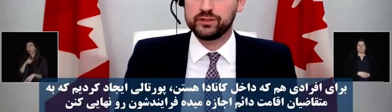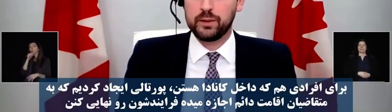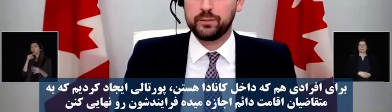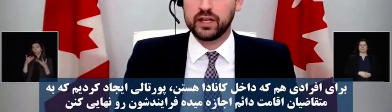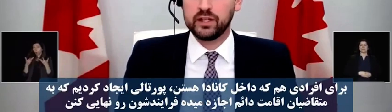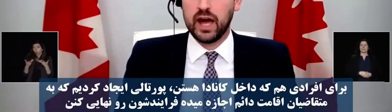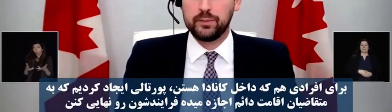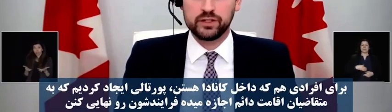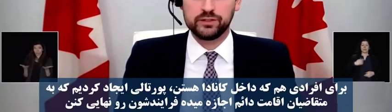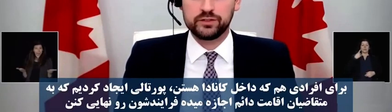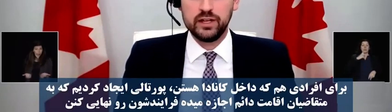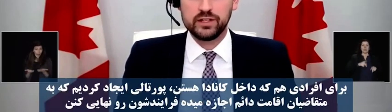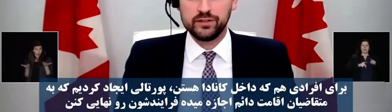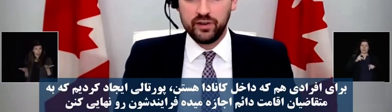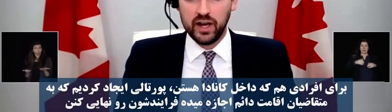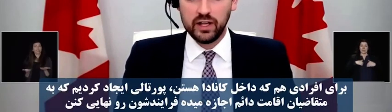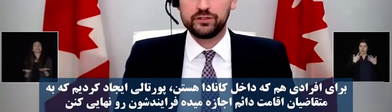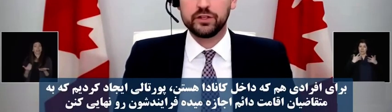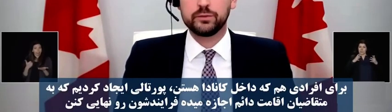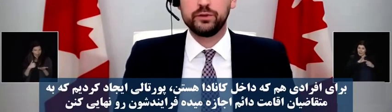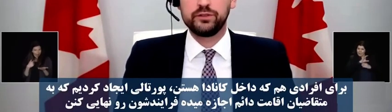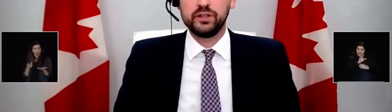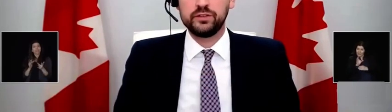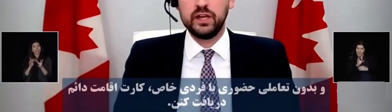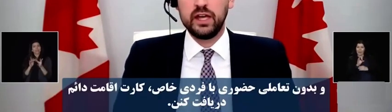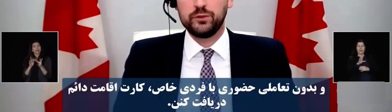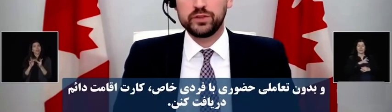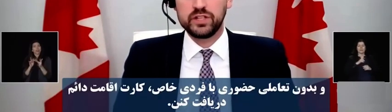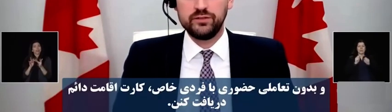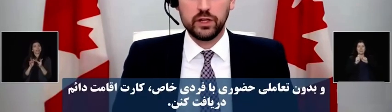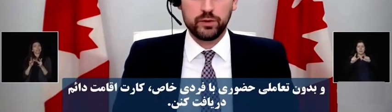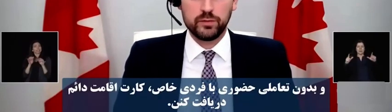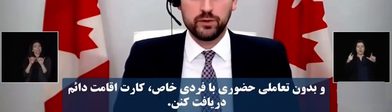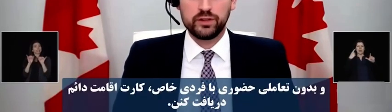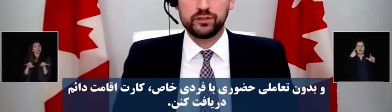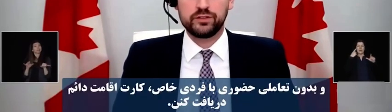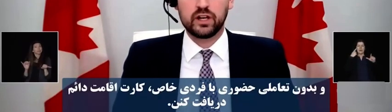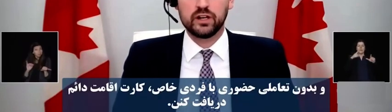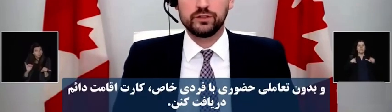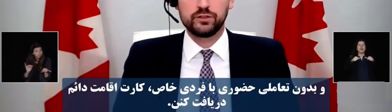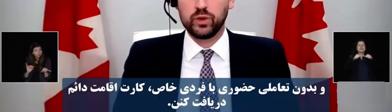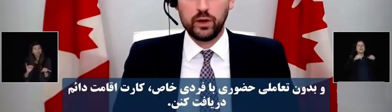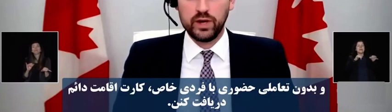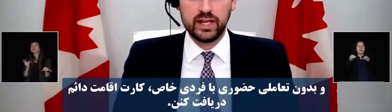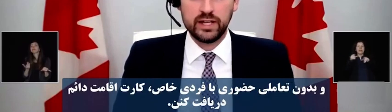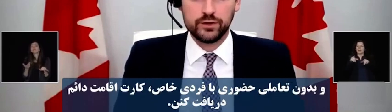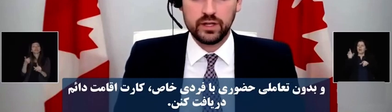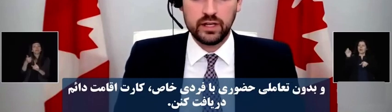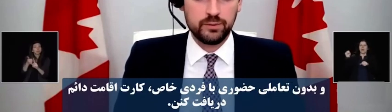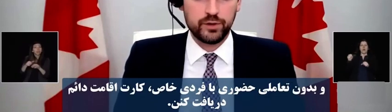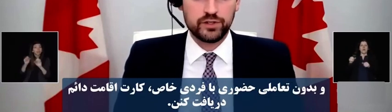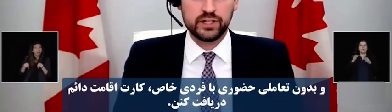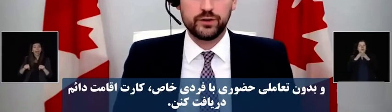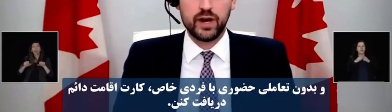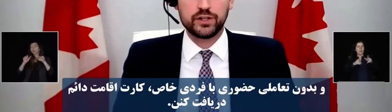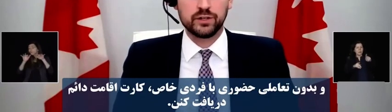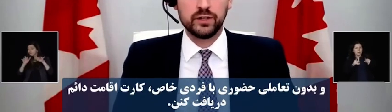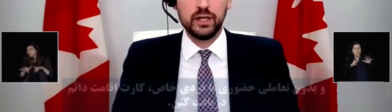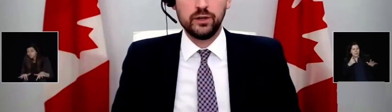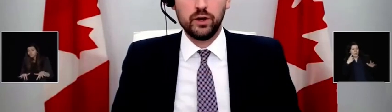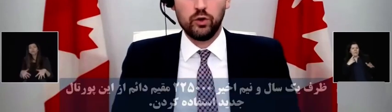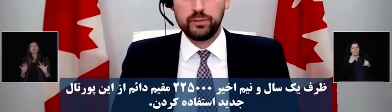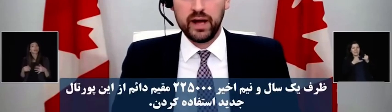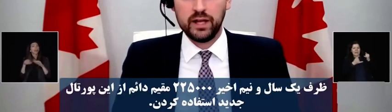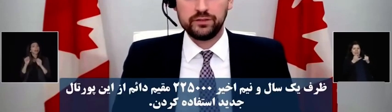permanent residence applicants to finalize their process and receive their permanent residency cards without any in-person